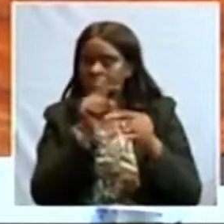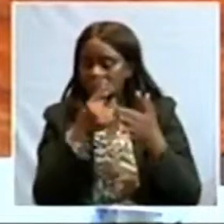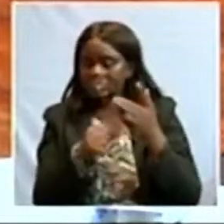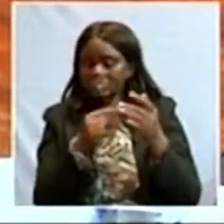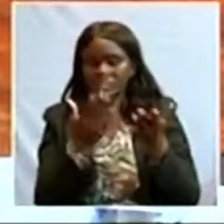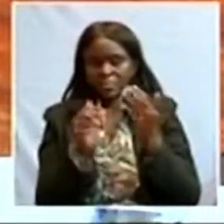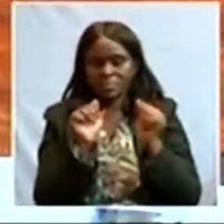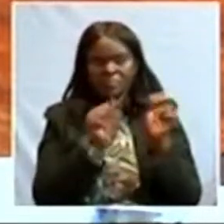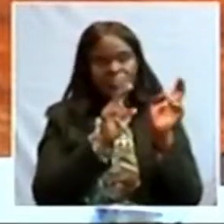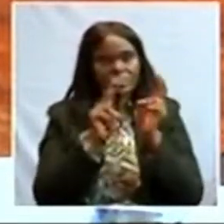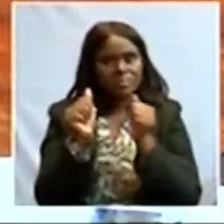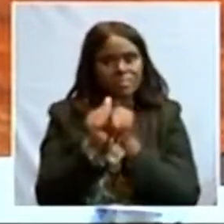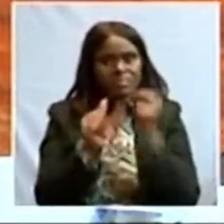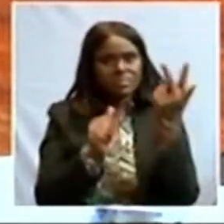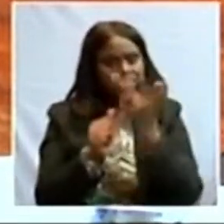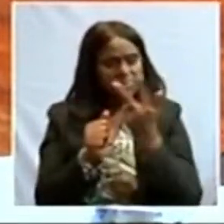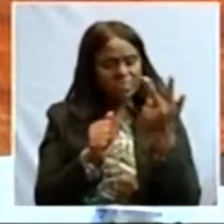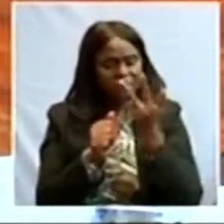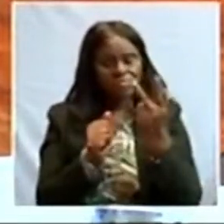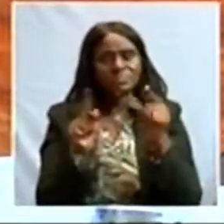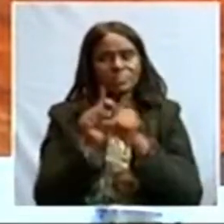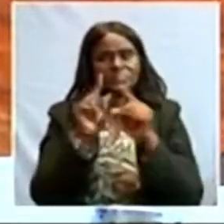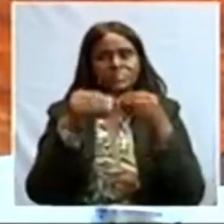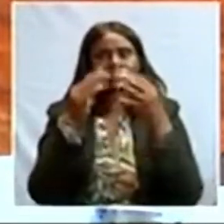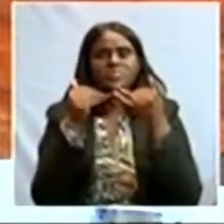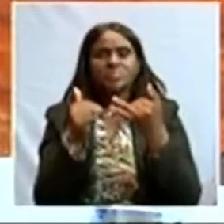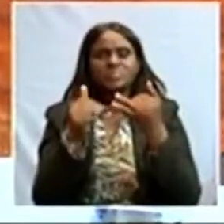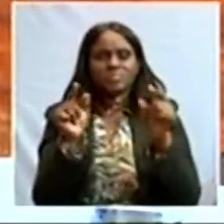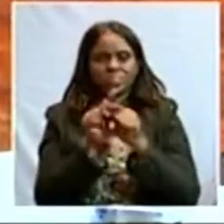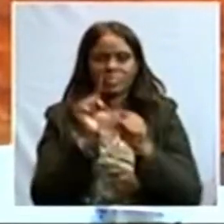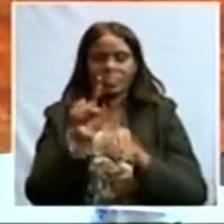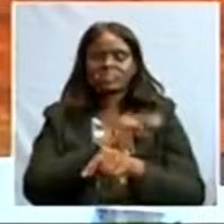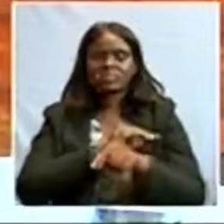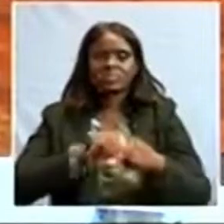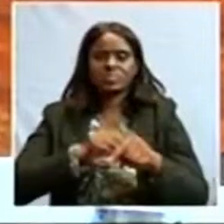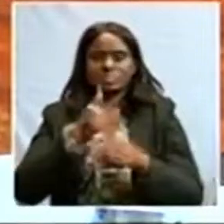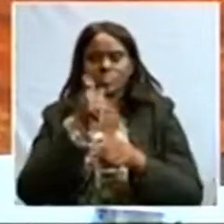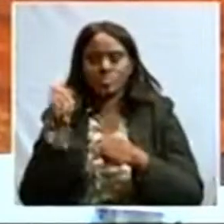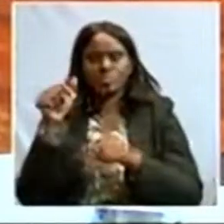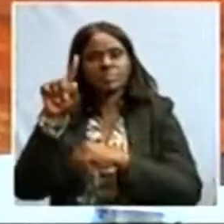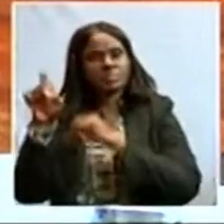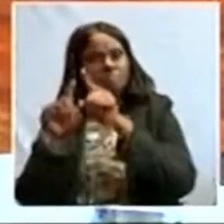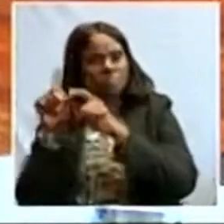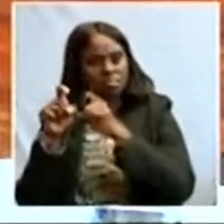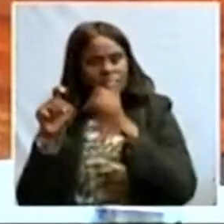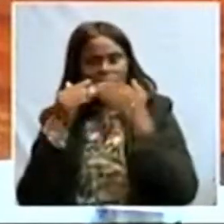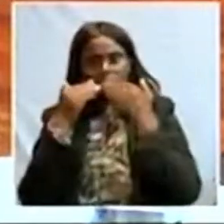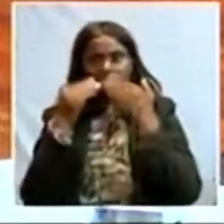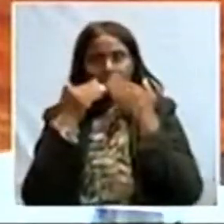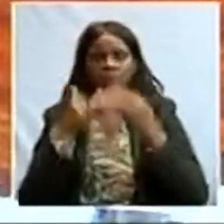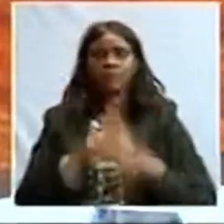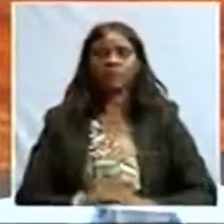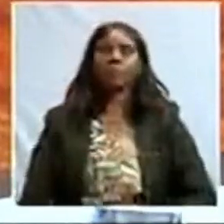might answer those three, then we'll give the members the last round of questions. Thank you.